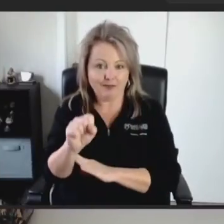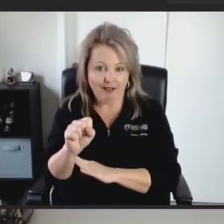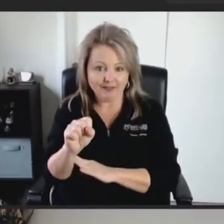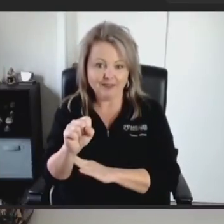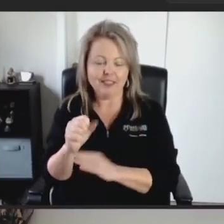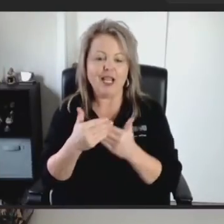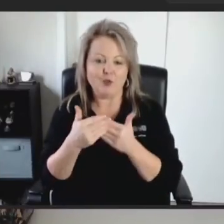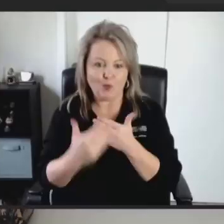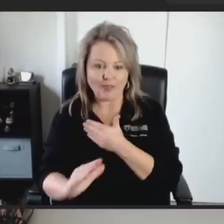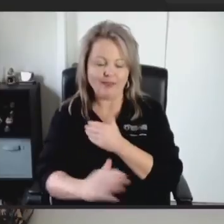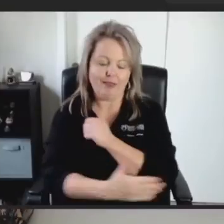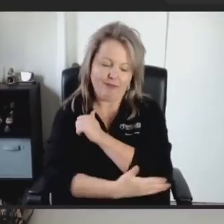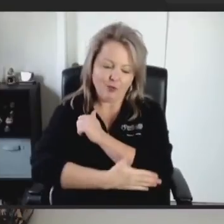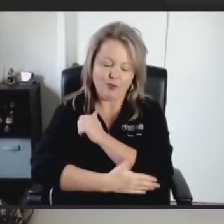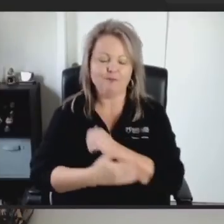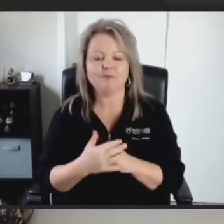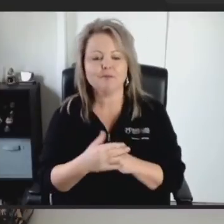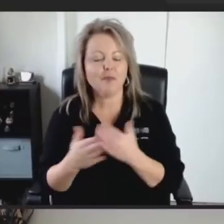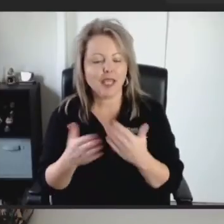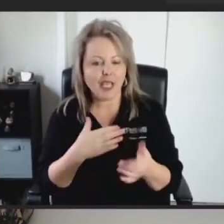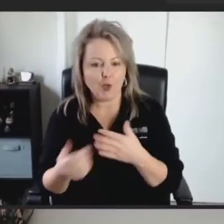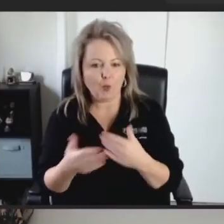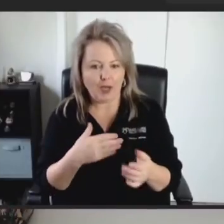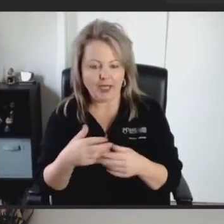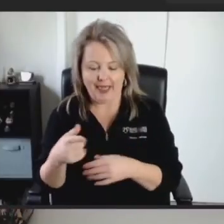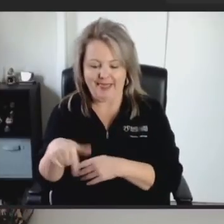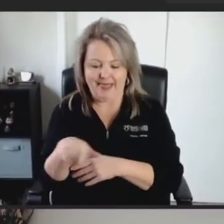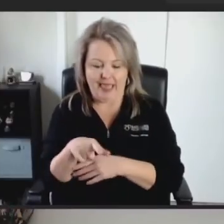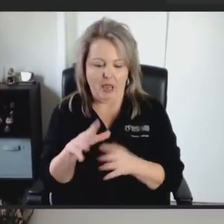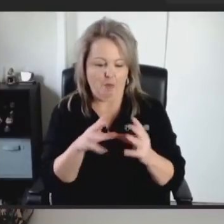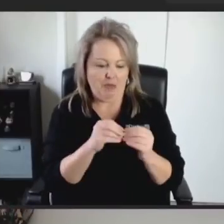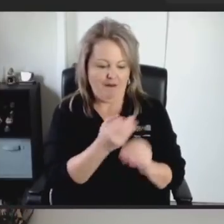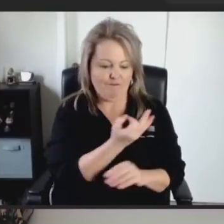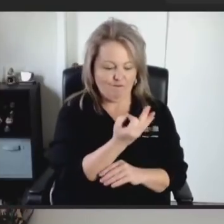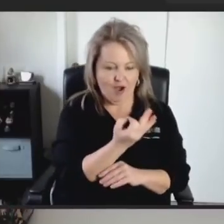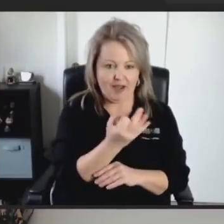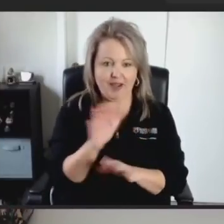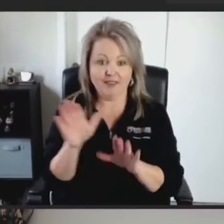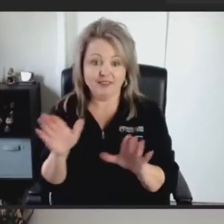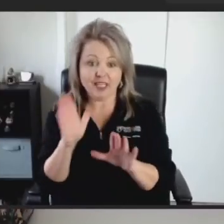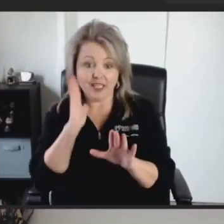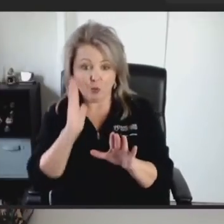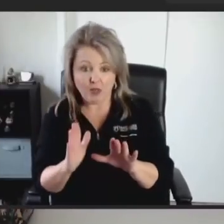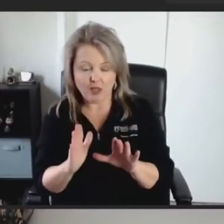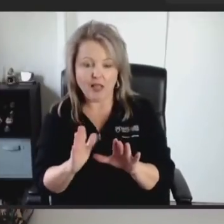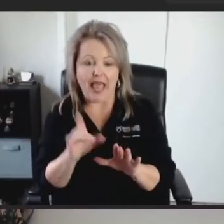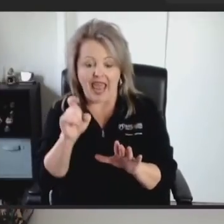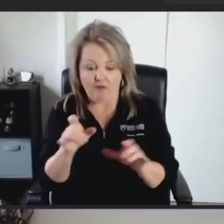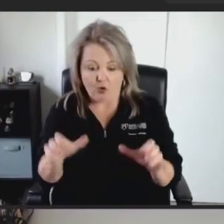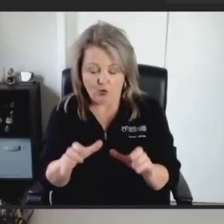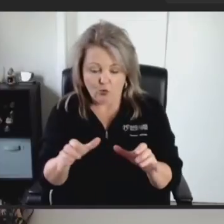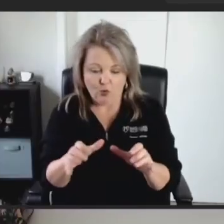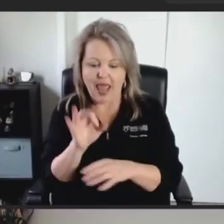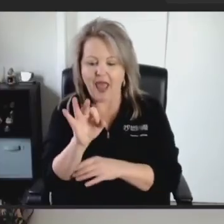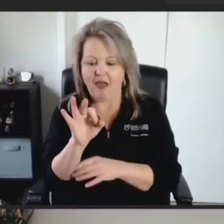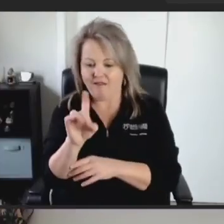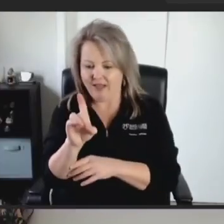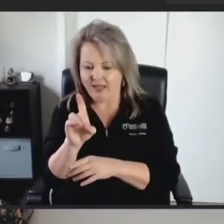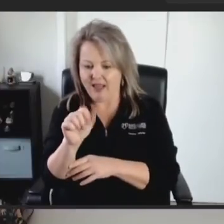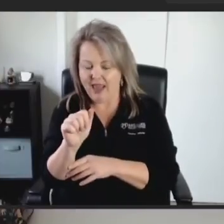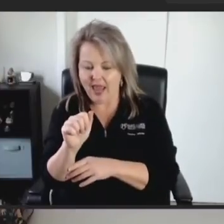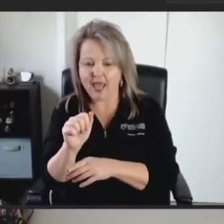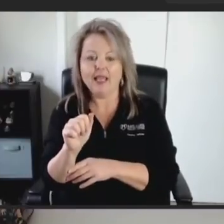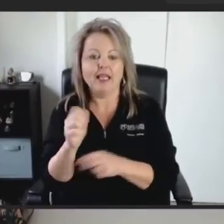of the country. At any rate, they are meeting Friday and Sunday. What they have to do once the FDA gives an emergency